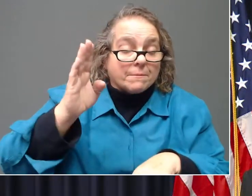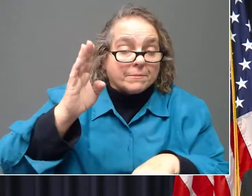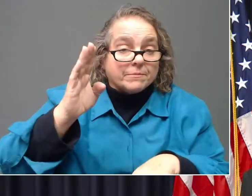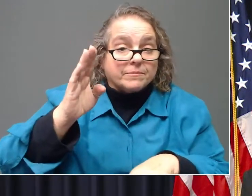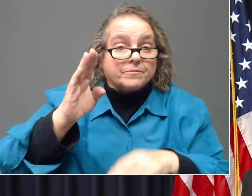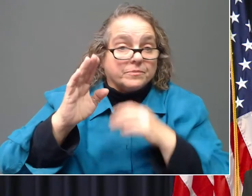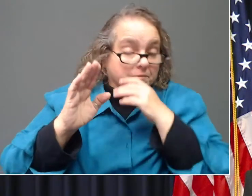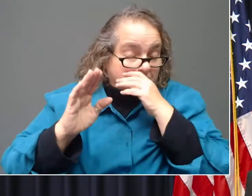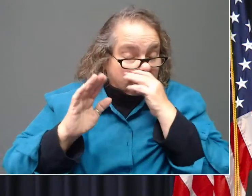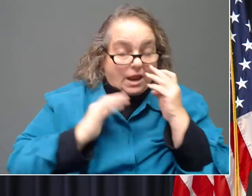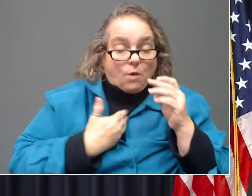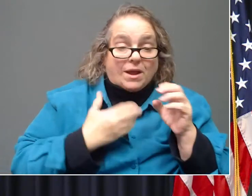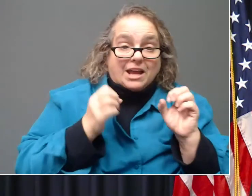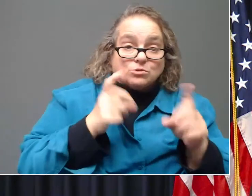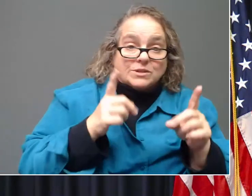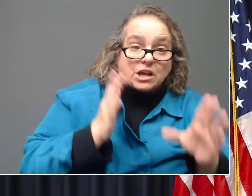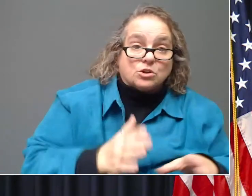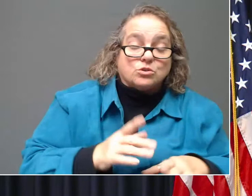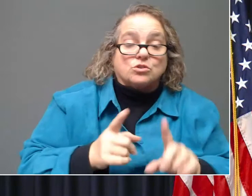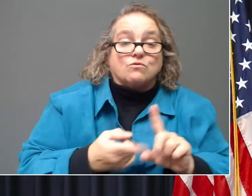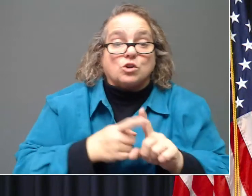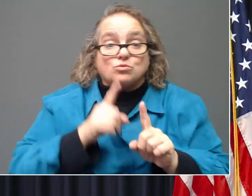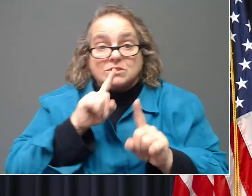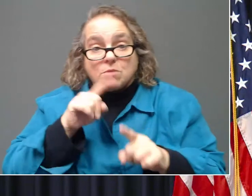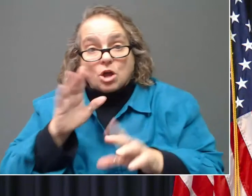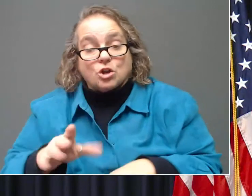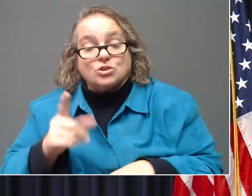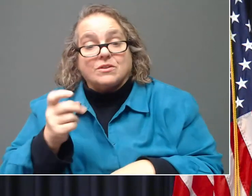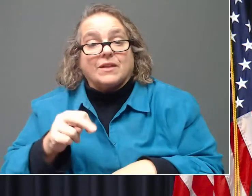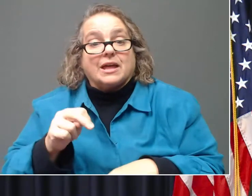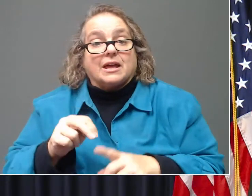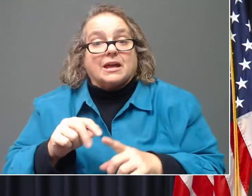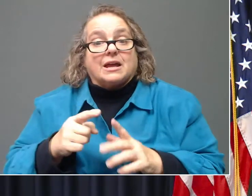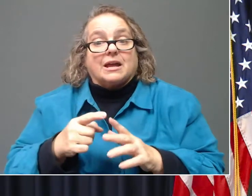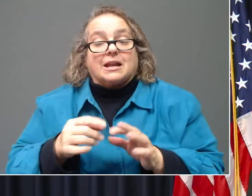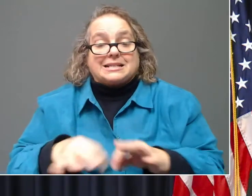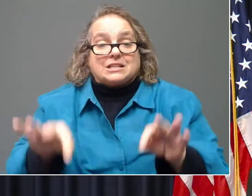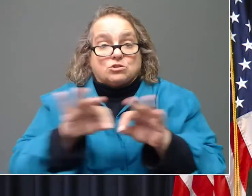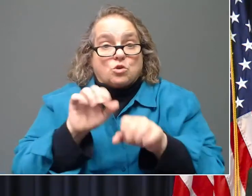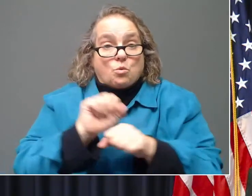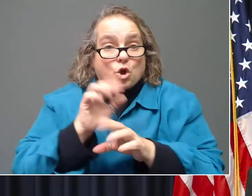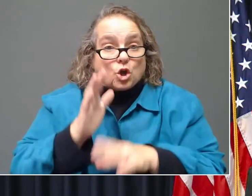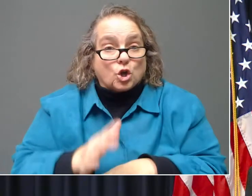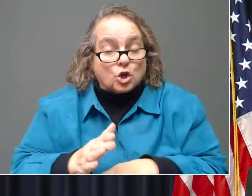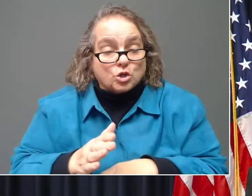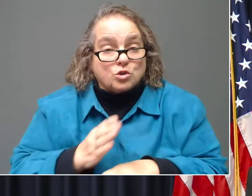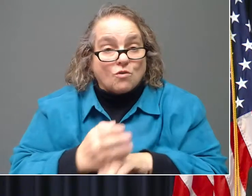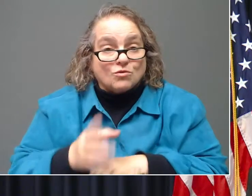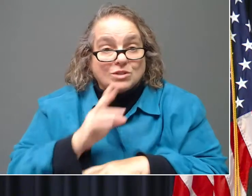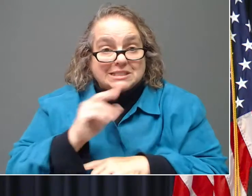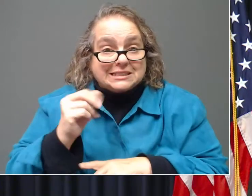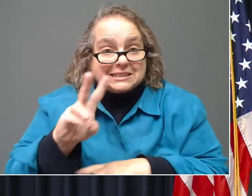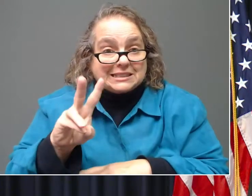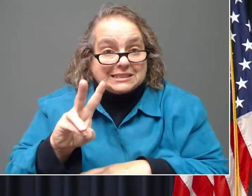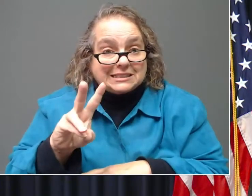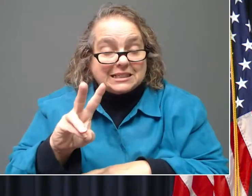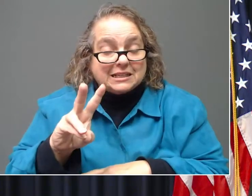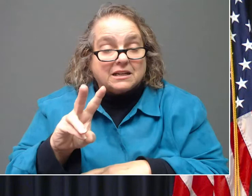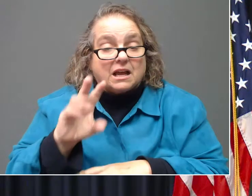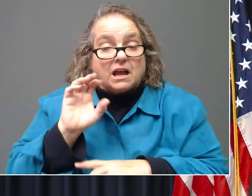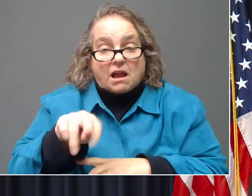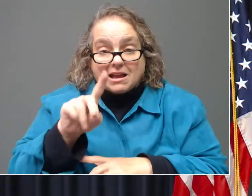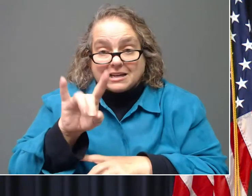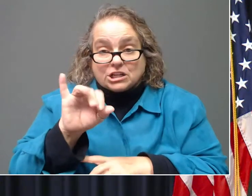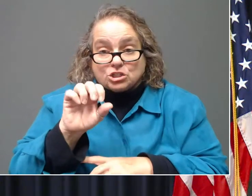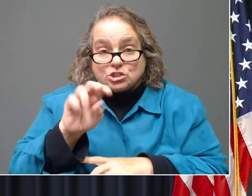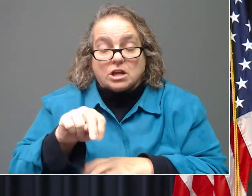educators and first responders, and then essential workers, those over 16 with conditions that make them more likely to